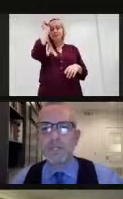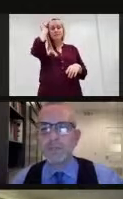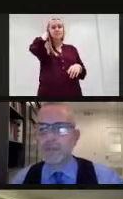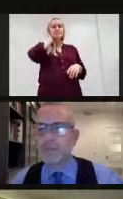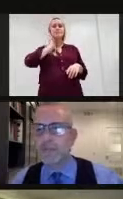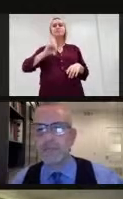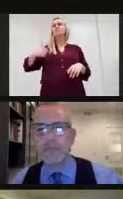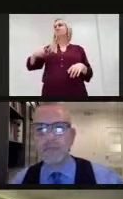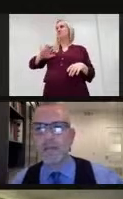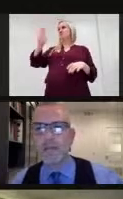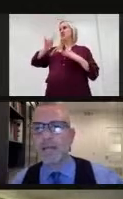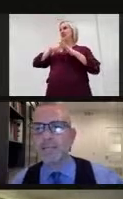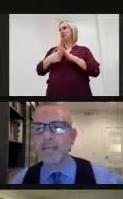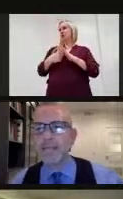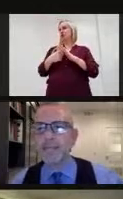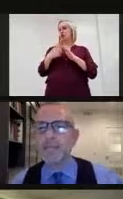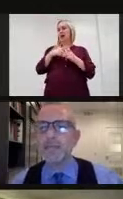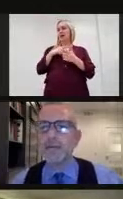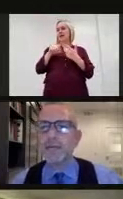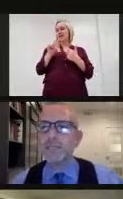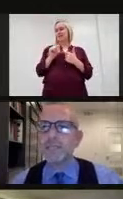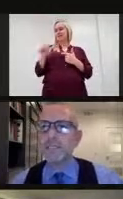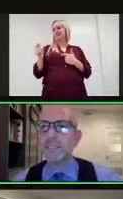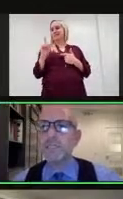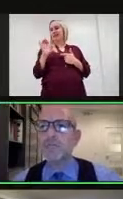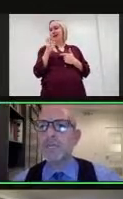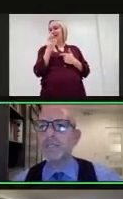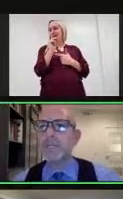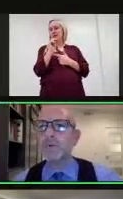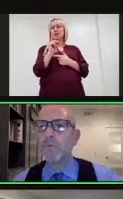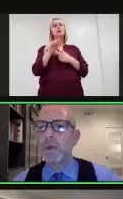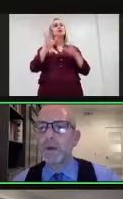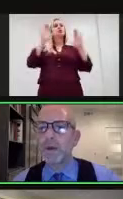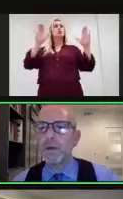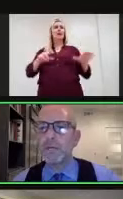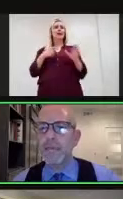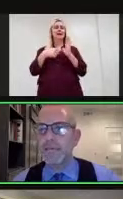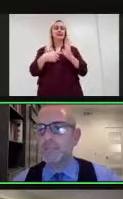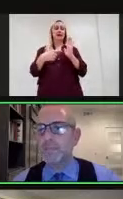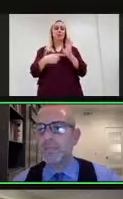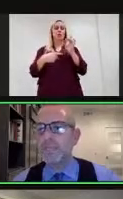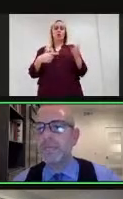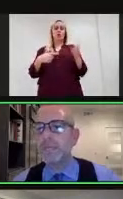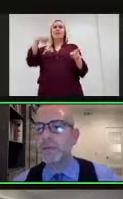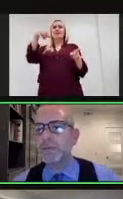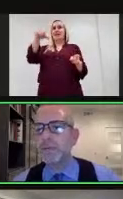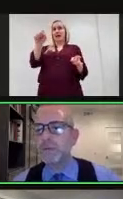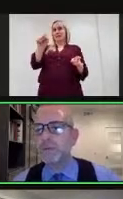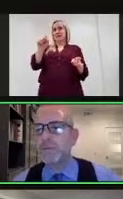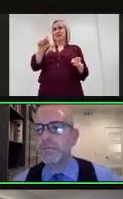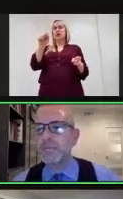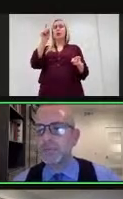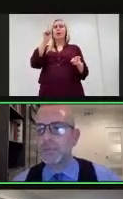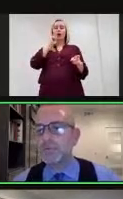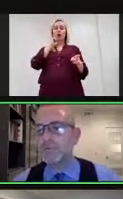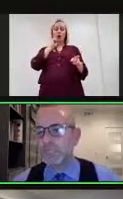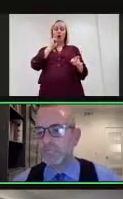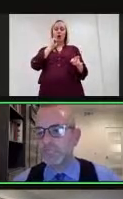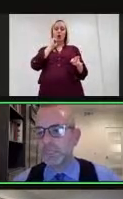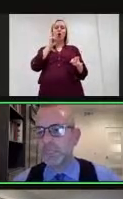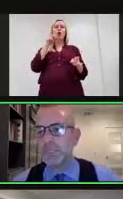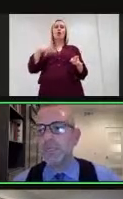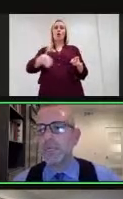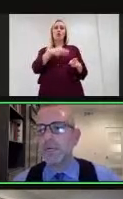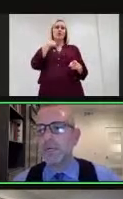I'll start that, and then I think I'll ask Kathleen. This is a great example where, yes, we did hear those